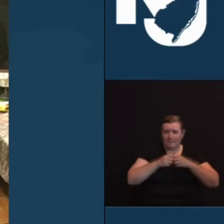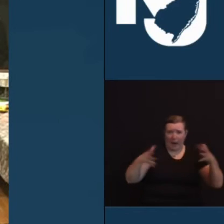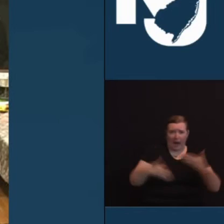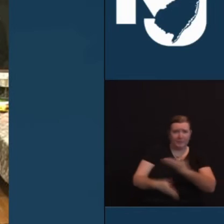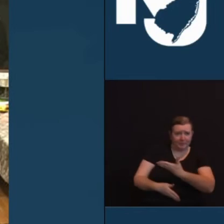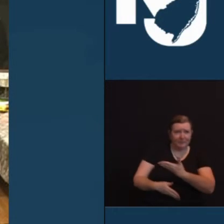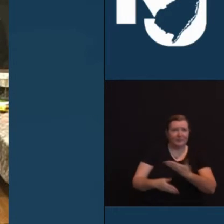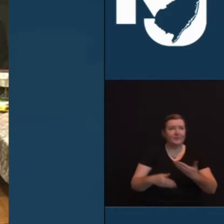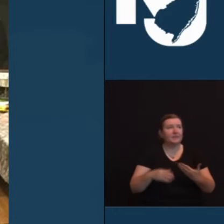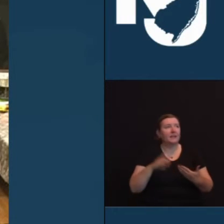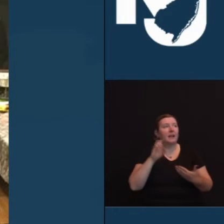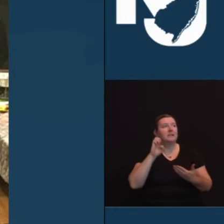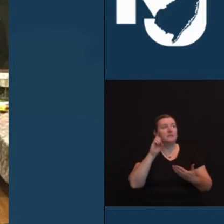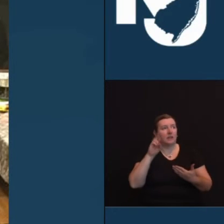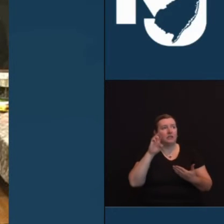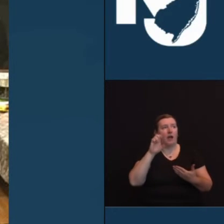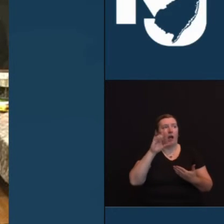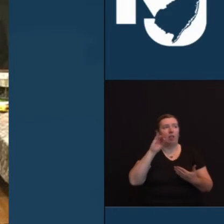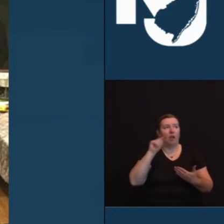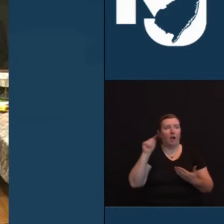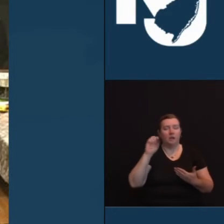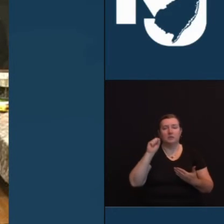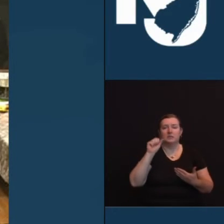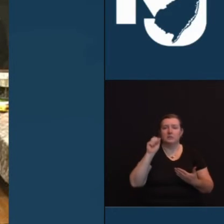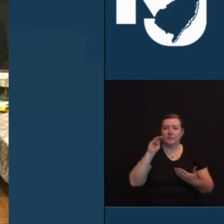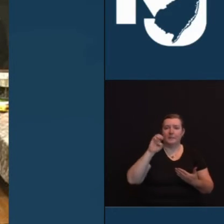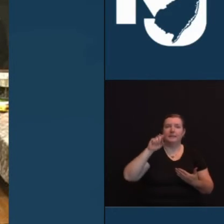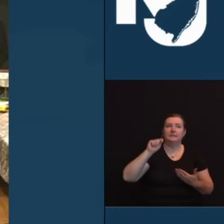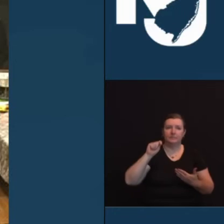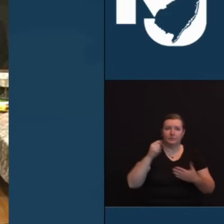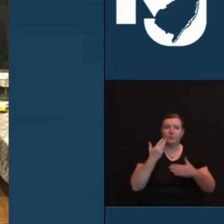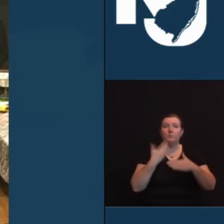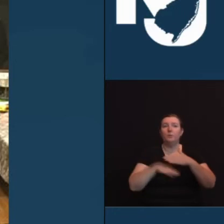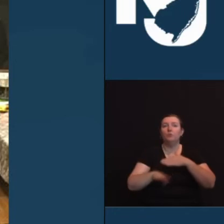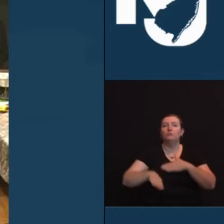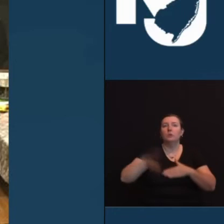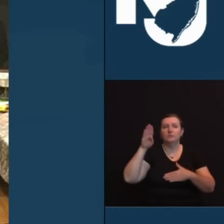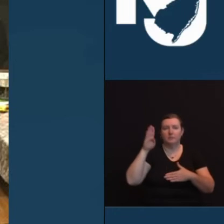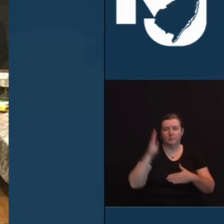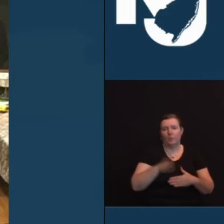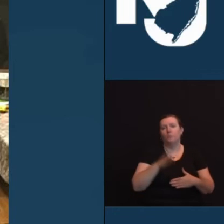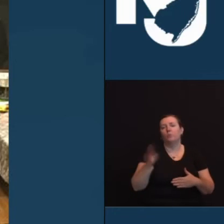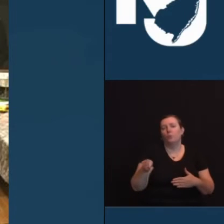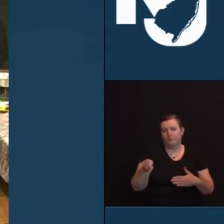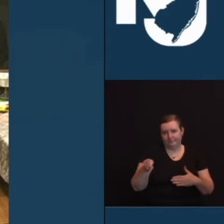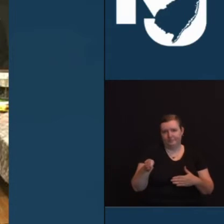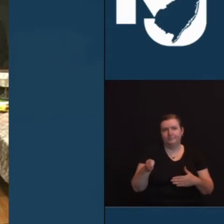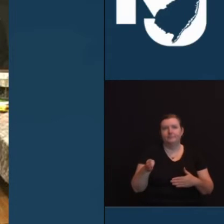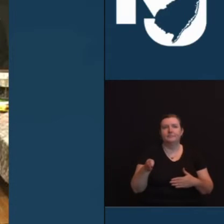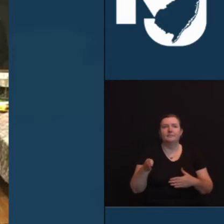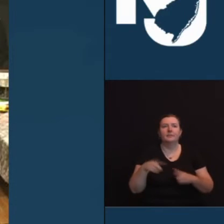pediatrician, and though he was born and raised in Baltimore, the calling to serve others brought him to Passaic, where he